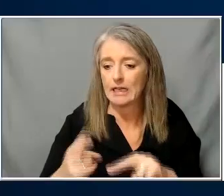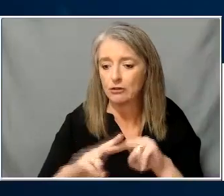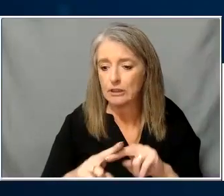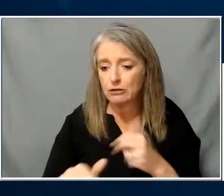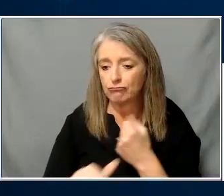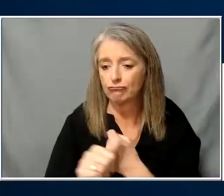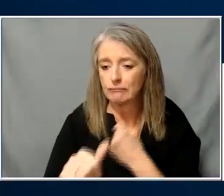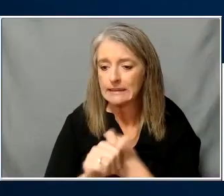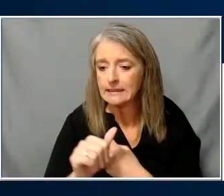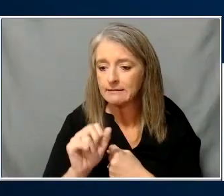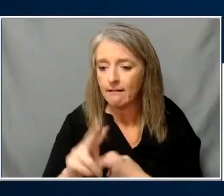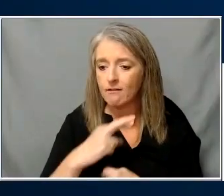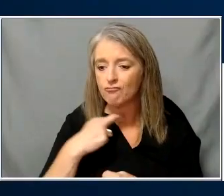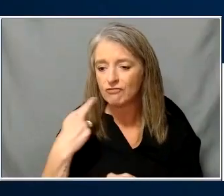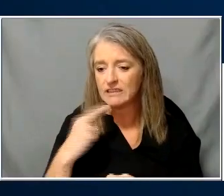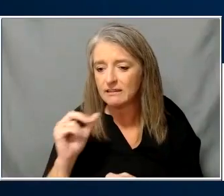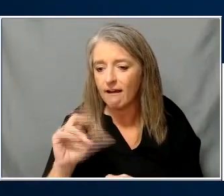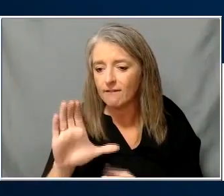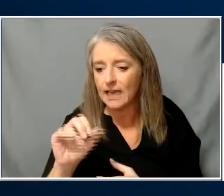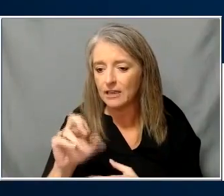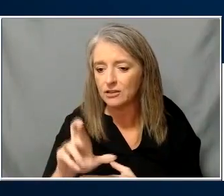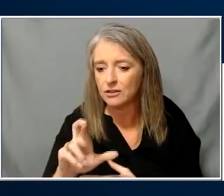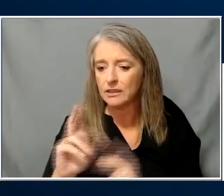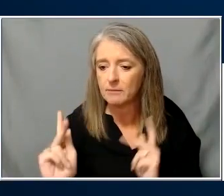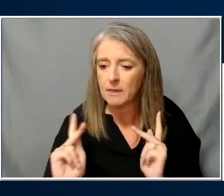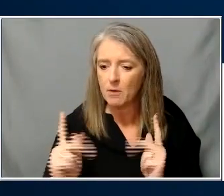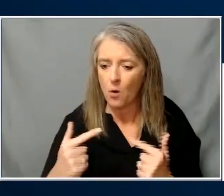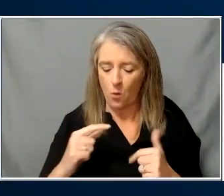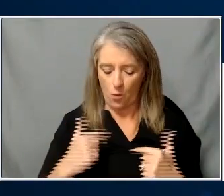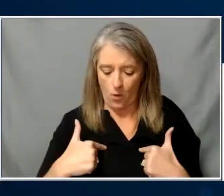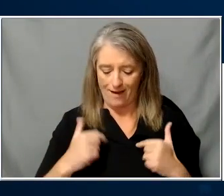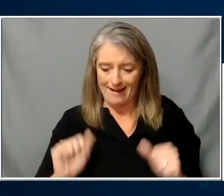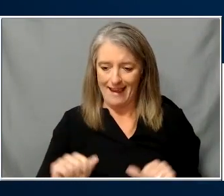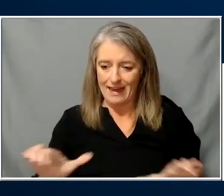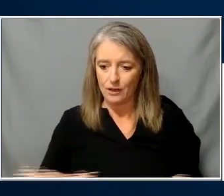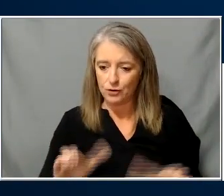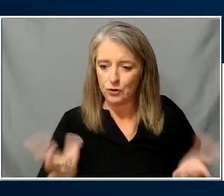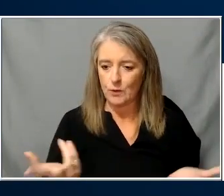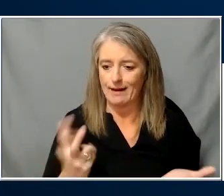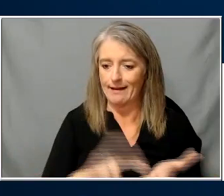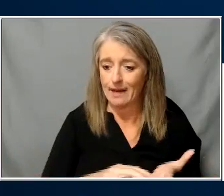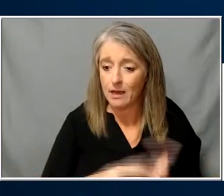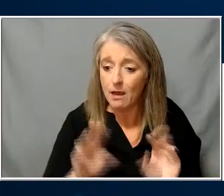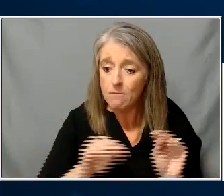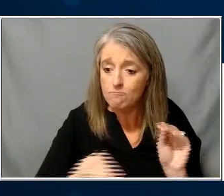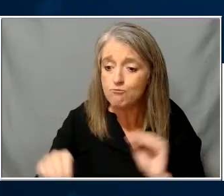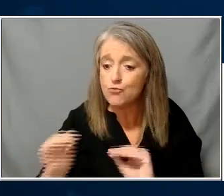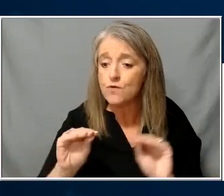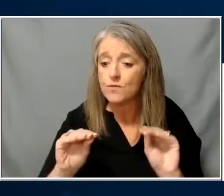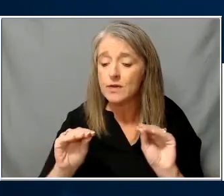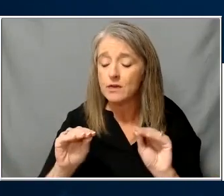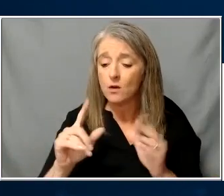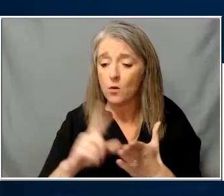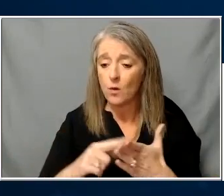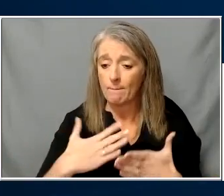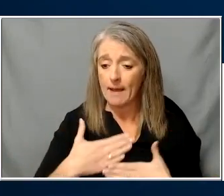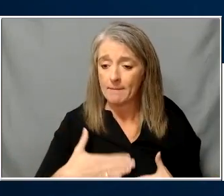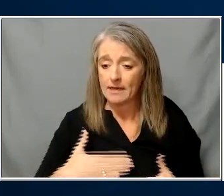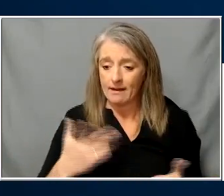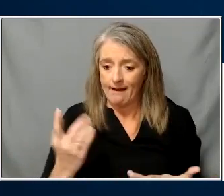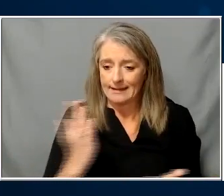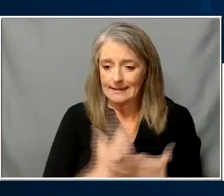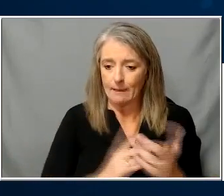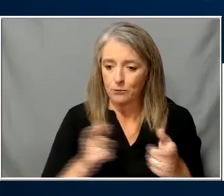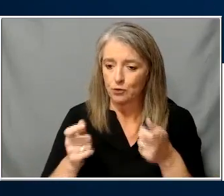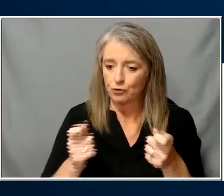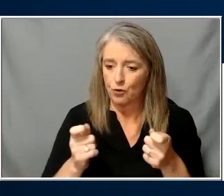glad you mentioned that, because I think everyone's always looking for, what can I do? What can I, every day when I get up? Is it a movement I can make? Is it food I put into my body? I want to have some control over